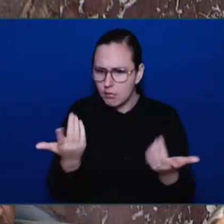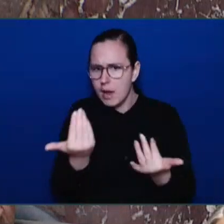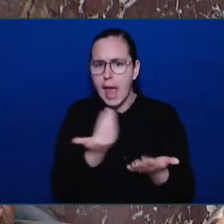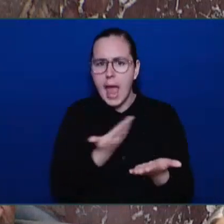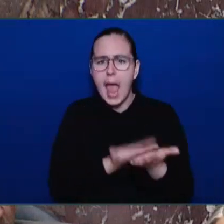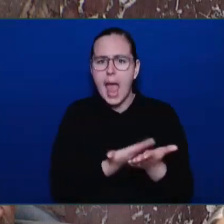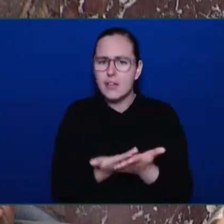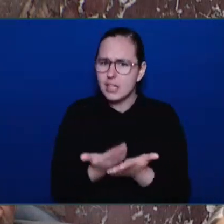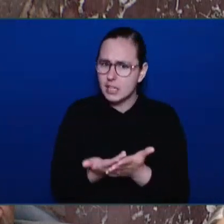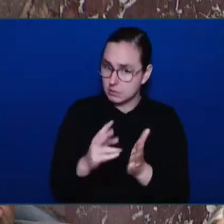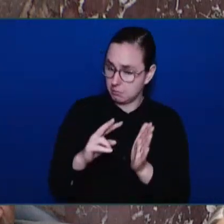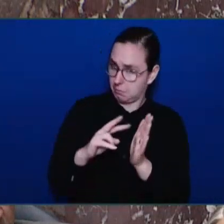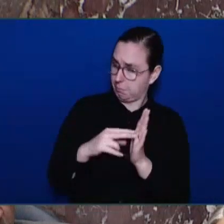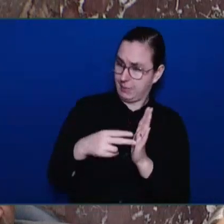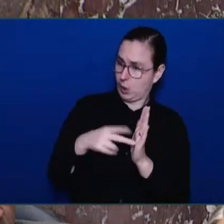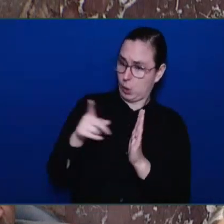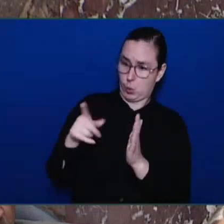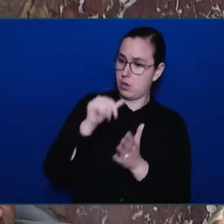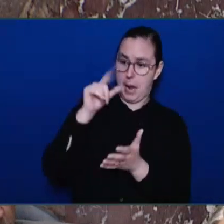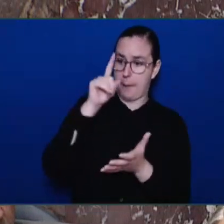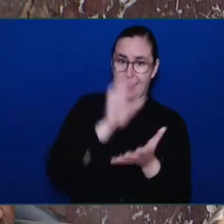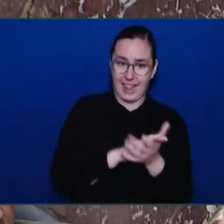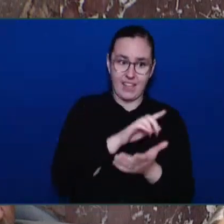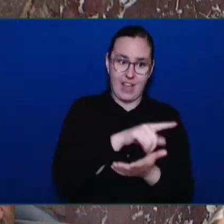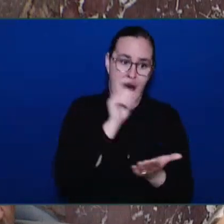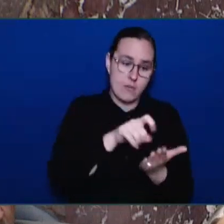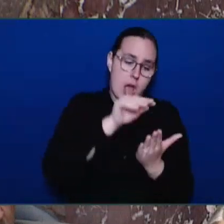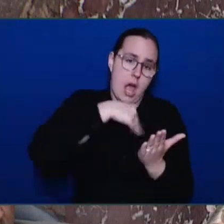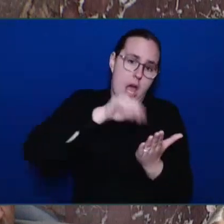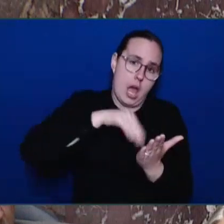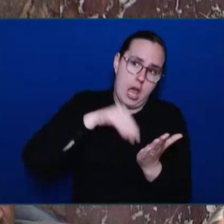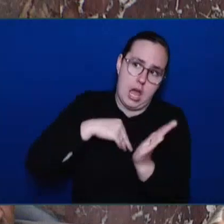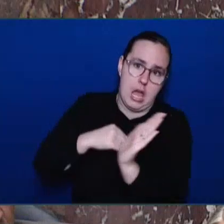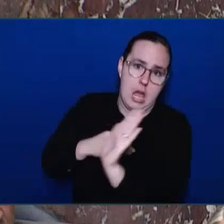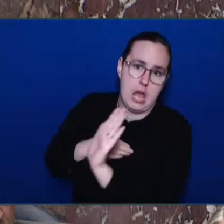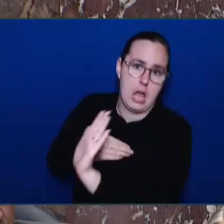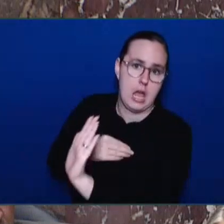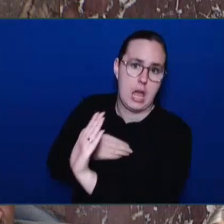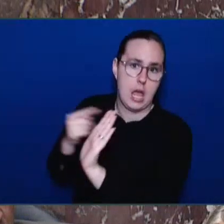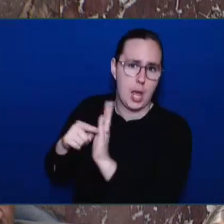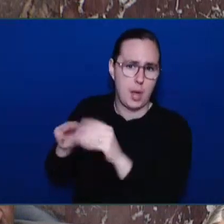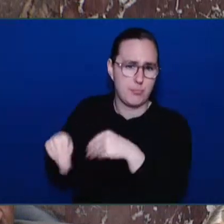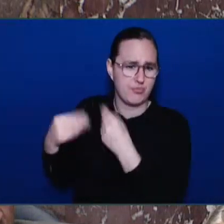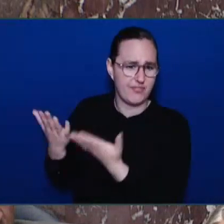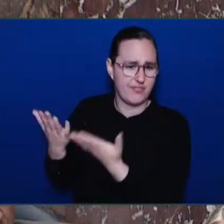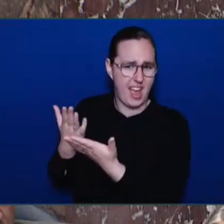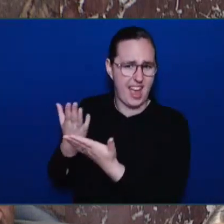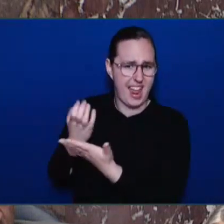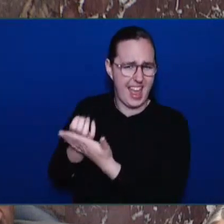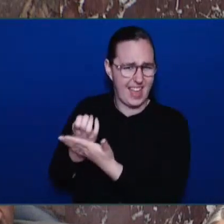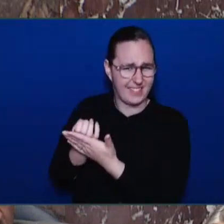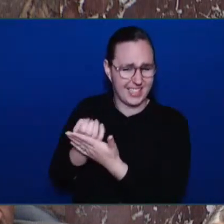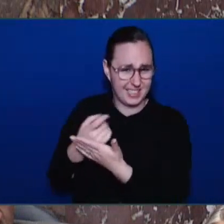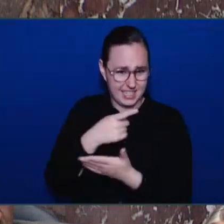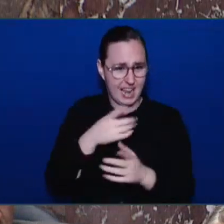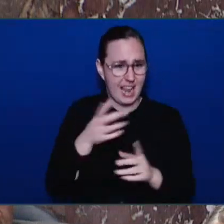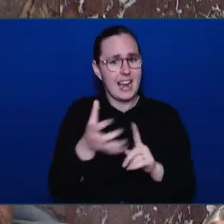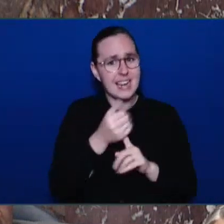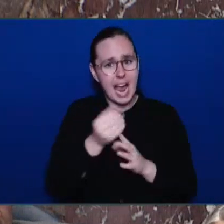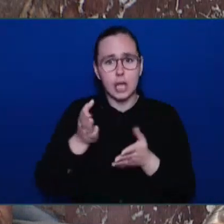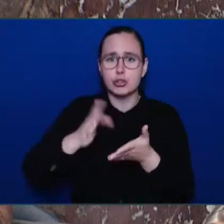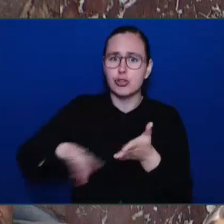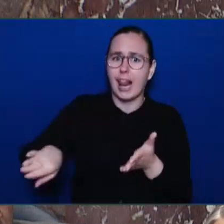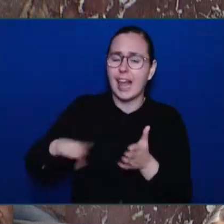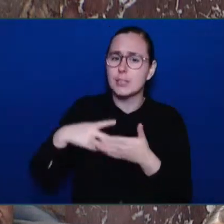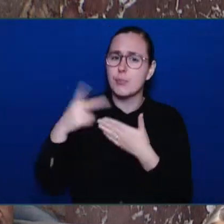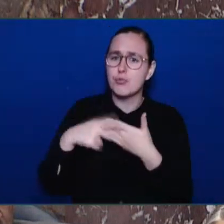him and provided very specific evidence of just how his catch and release program was creating chaos in their communities, he still did